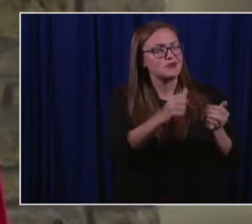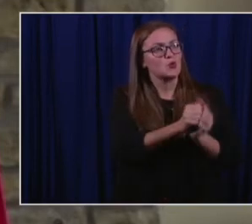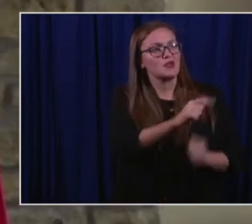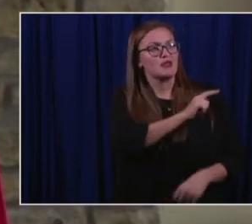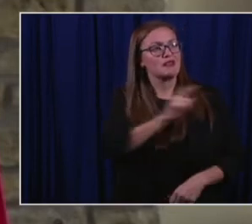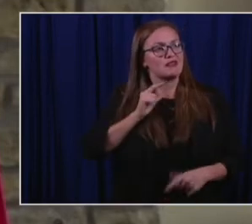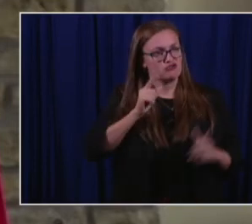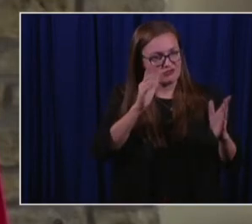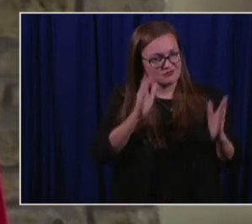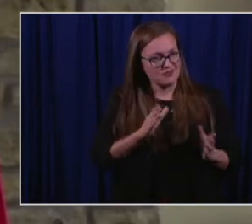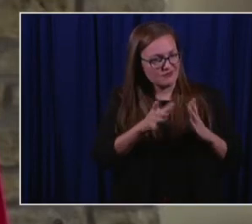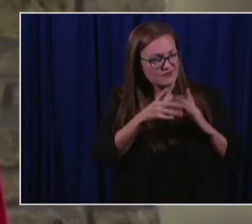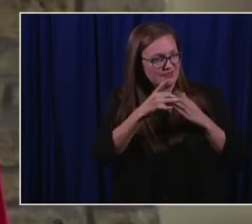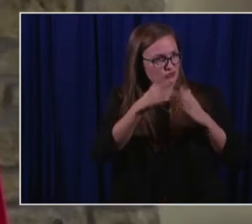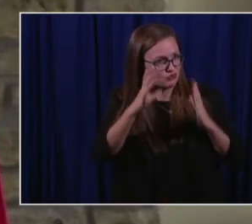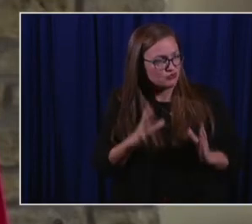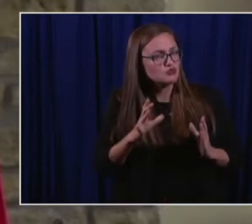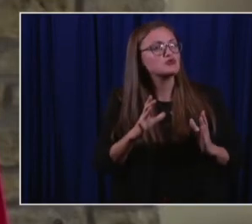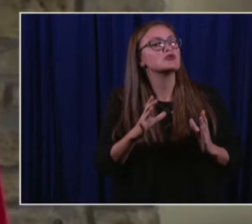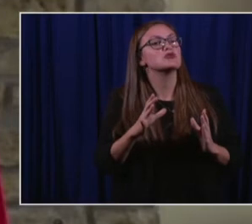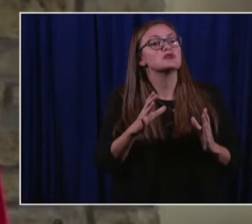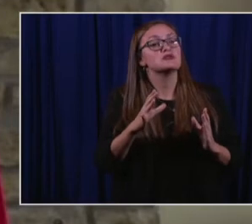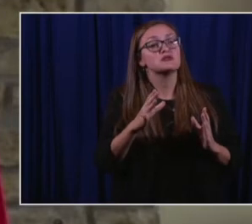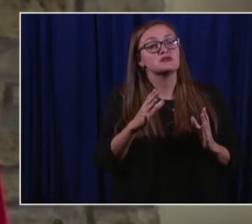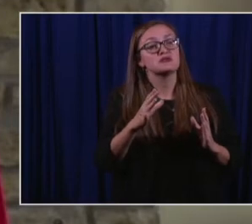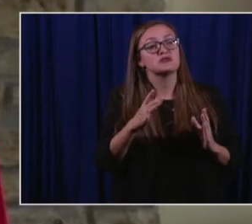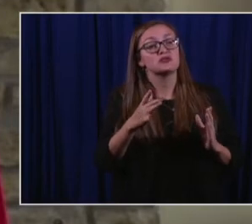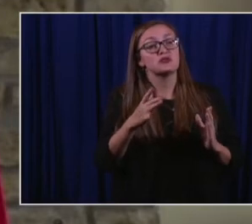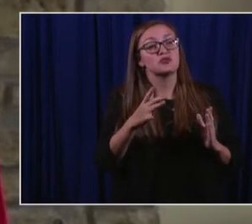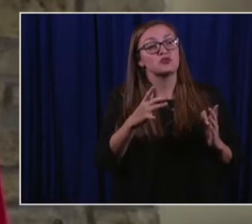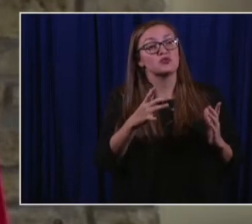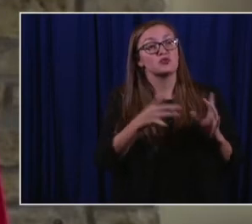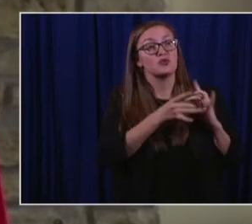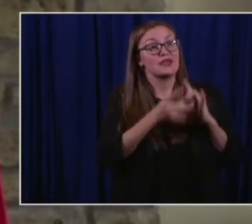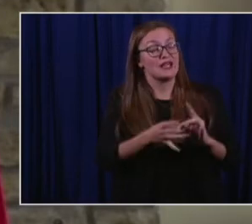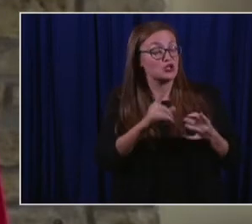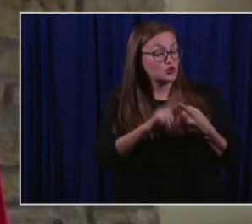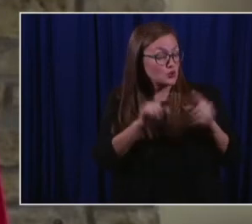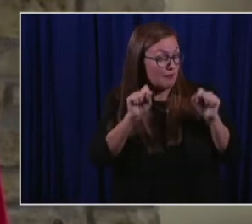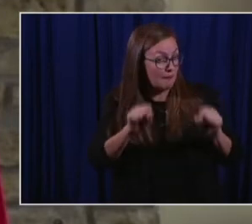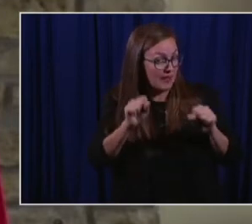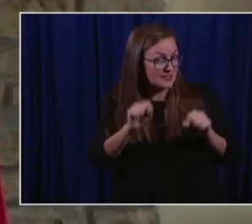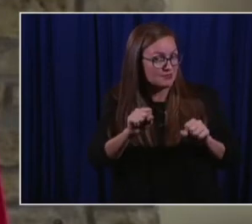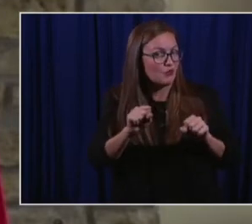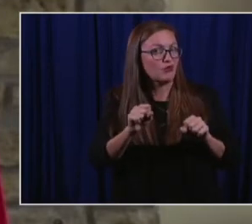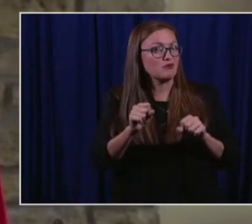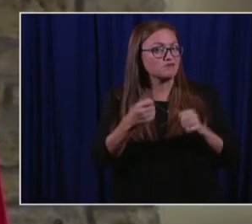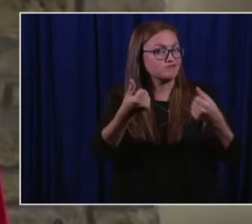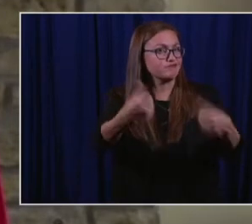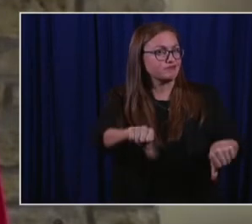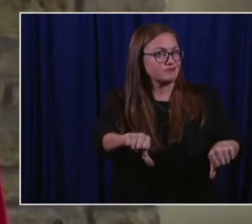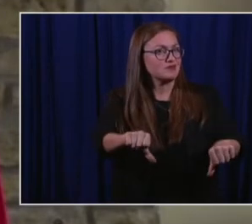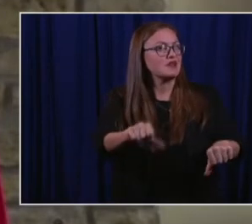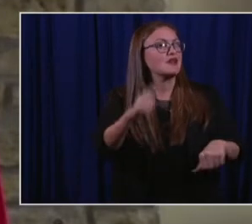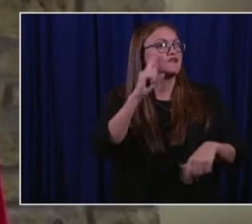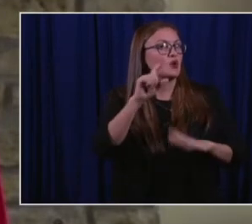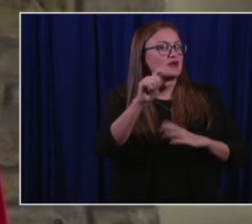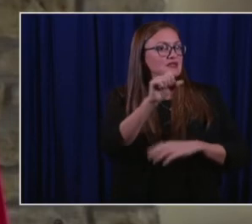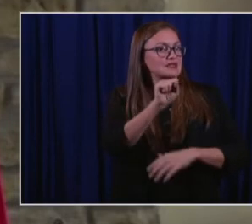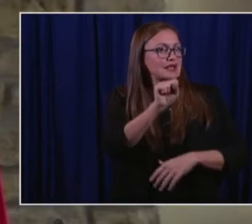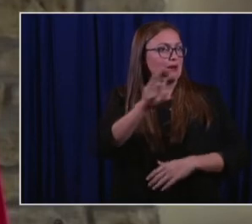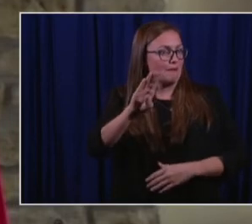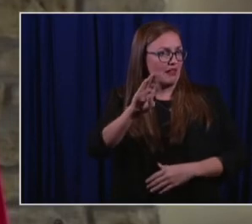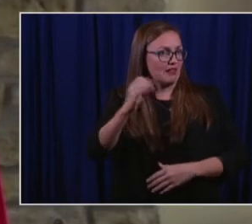concerning the possible veto override of Senate Bill 311. Can you share the alternatives that you've